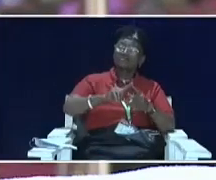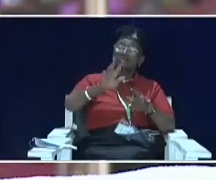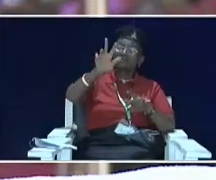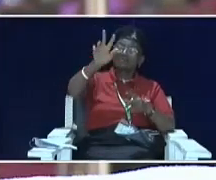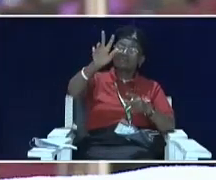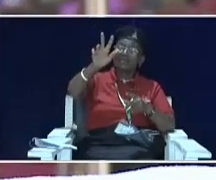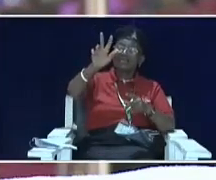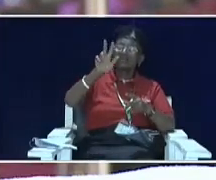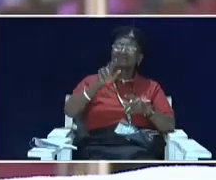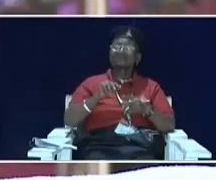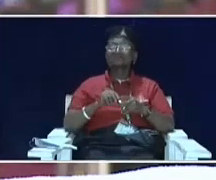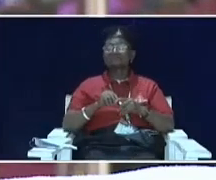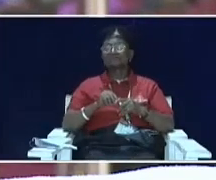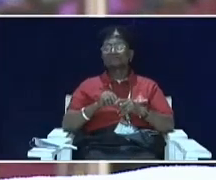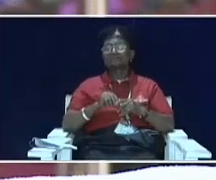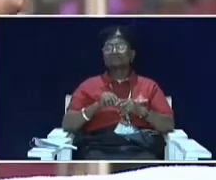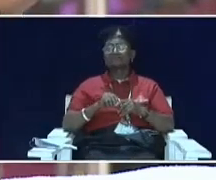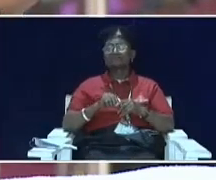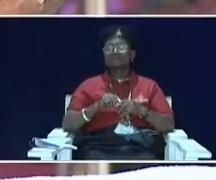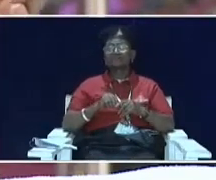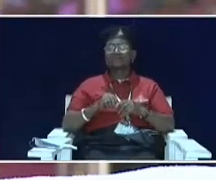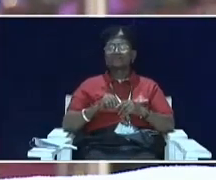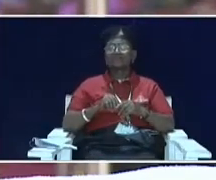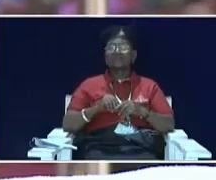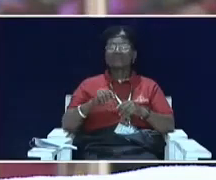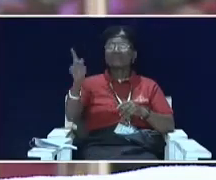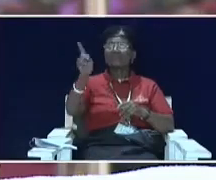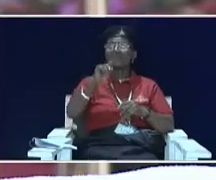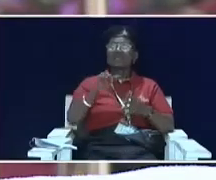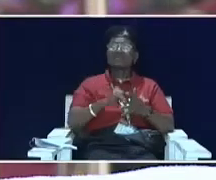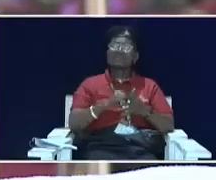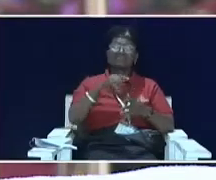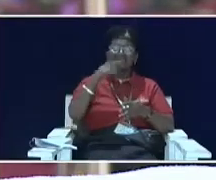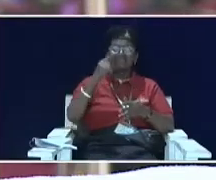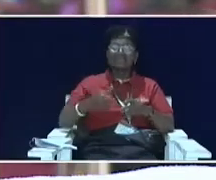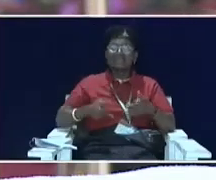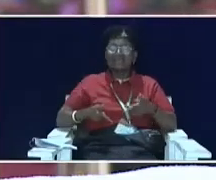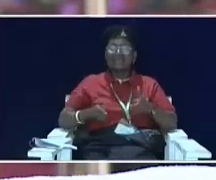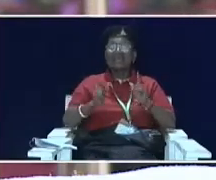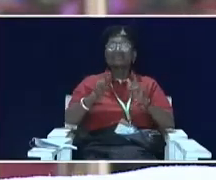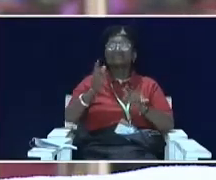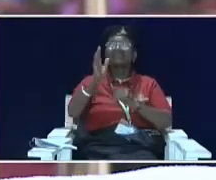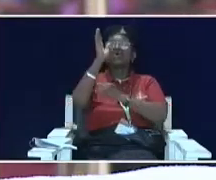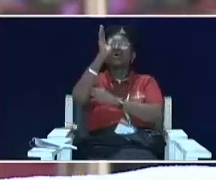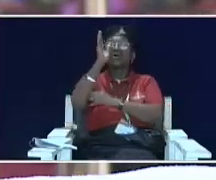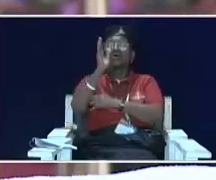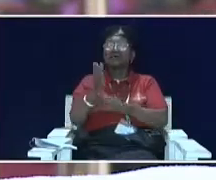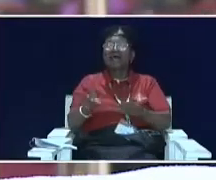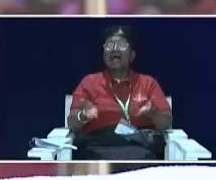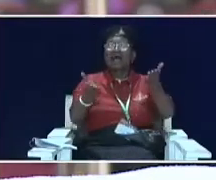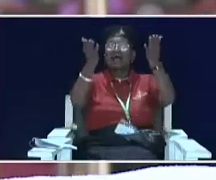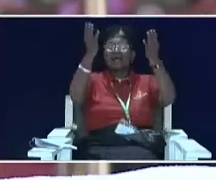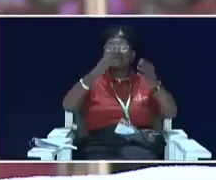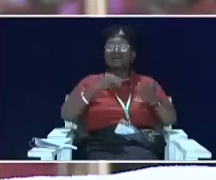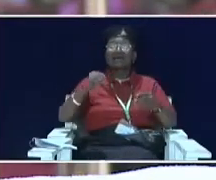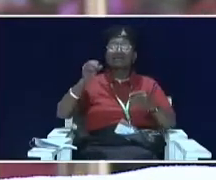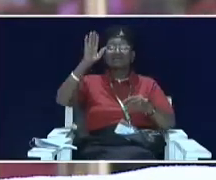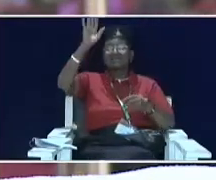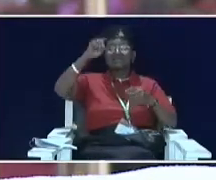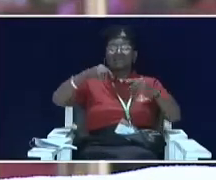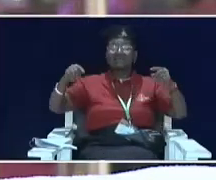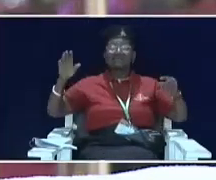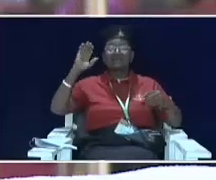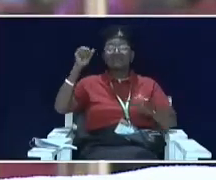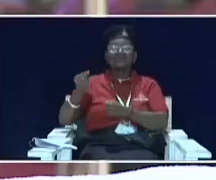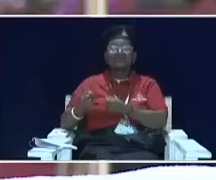Psalm 68 from verse 1 to 3, where it says, let God arise and his enemies will scatter. It went on to